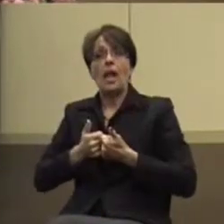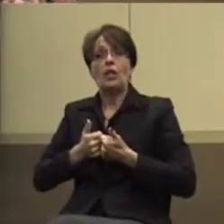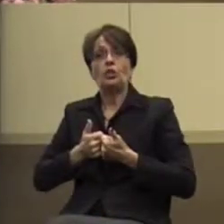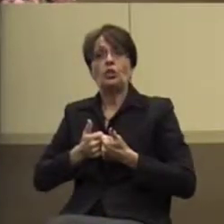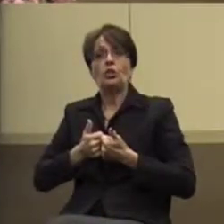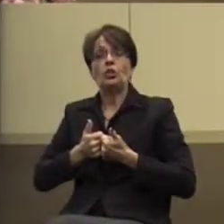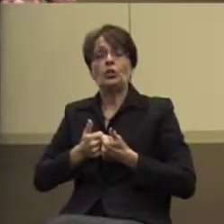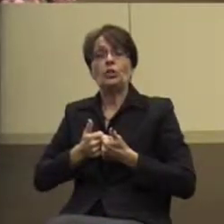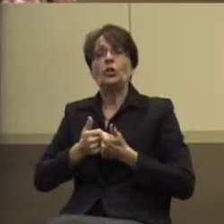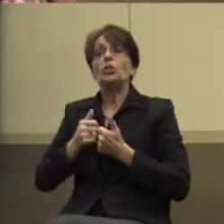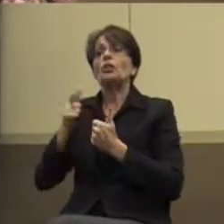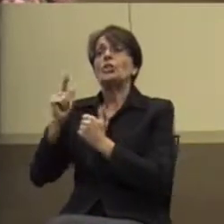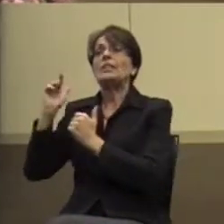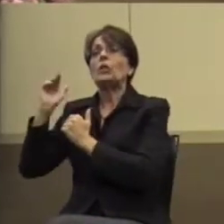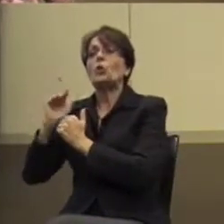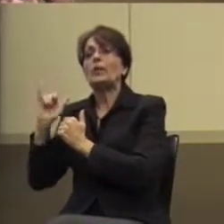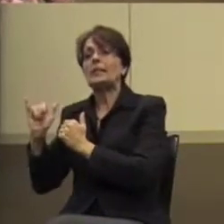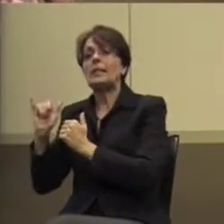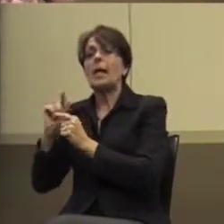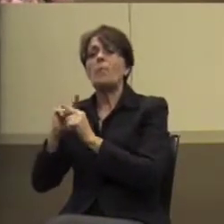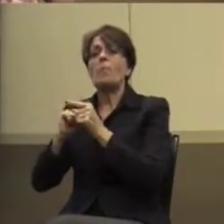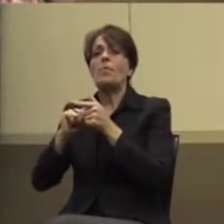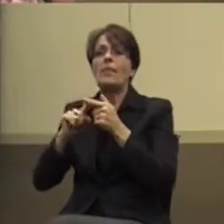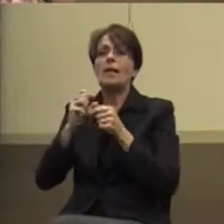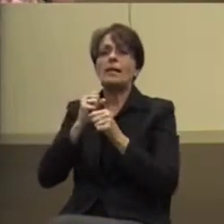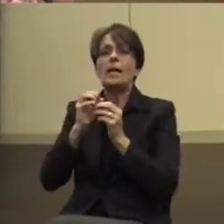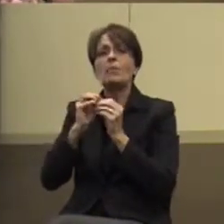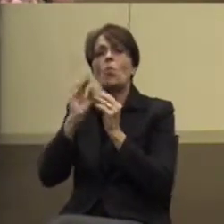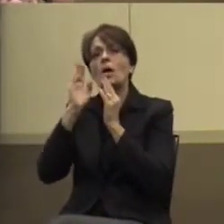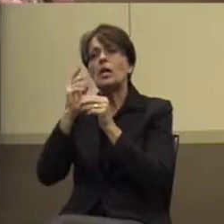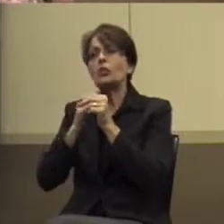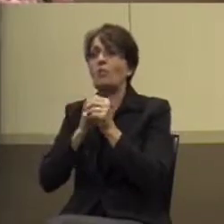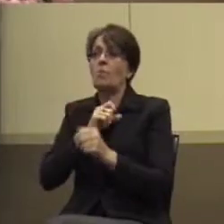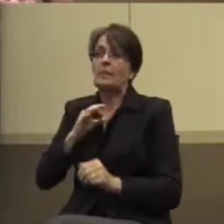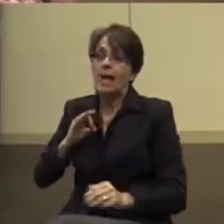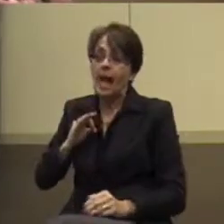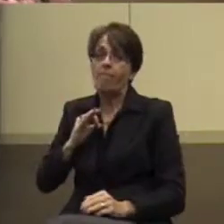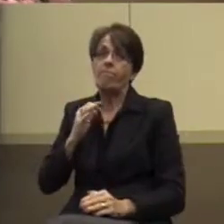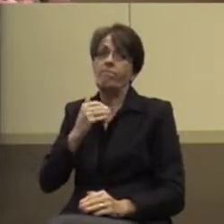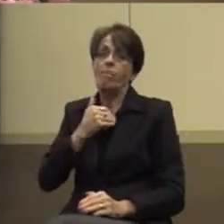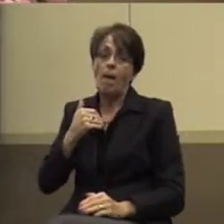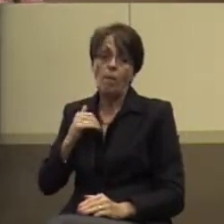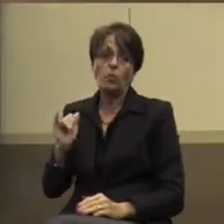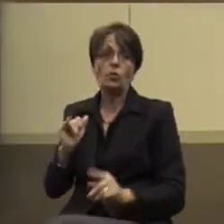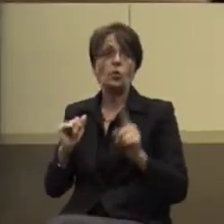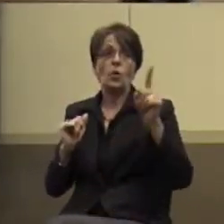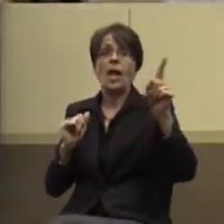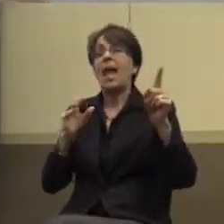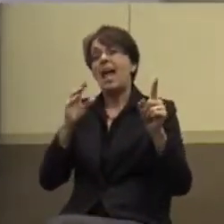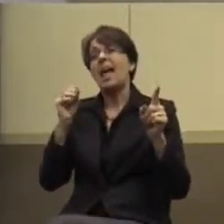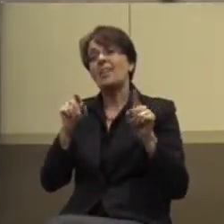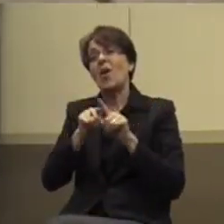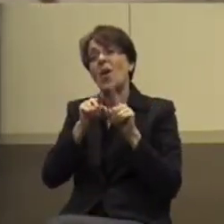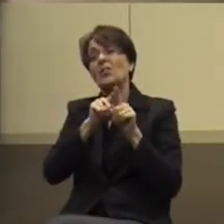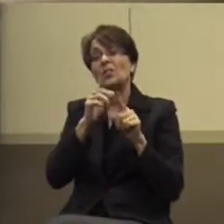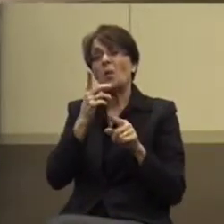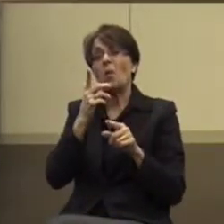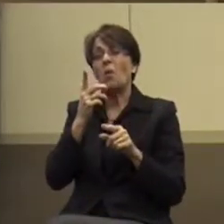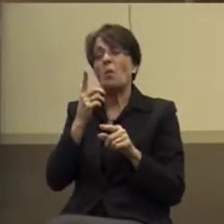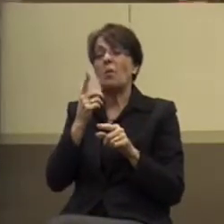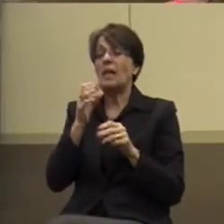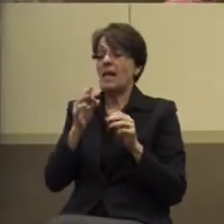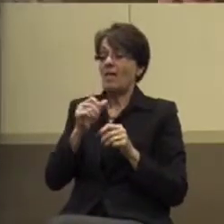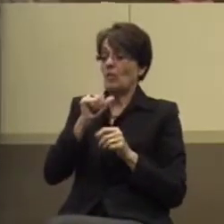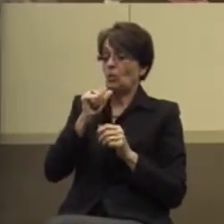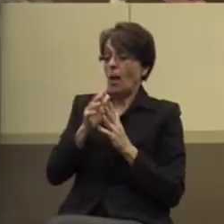she's increasing that, but she's also then getting more attention from like the staff members there too. So what are you gonna say? It's not unusual if you don't have as much